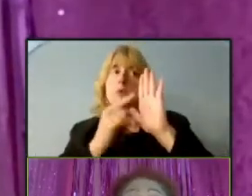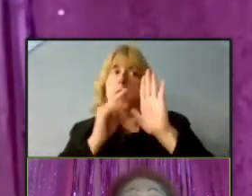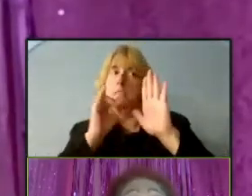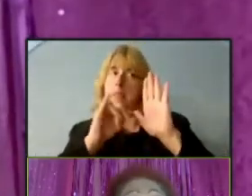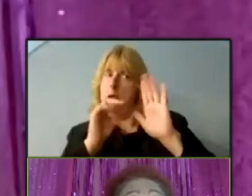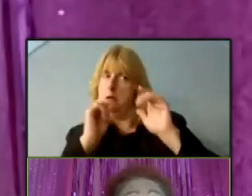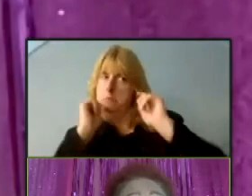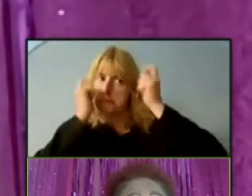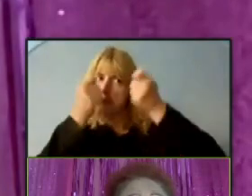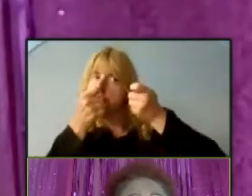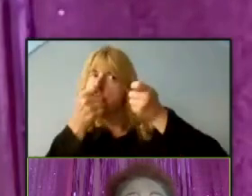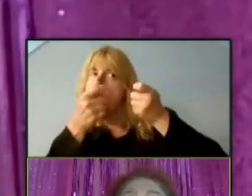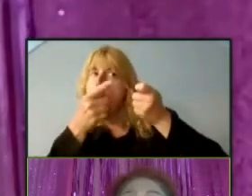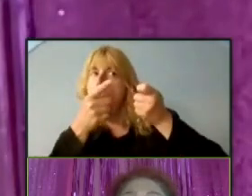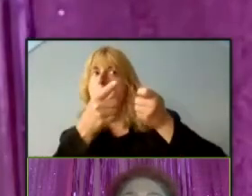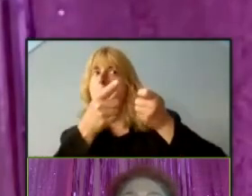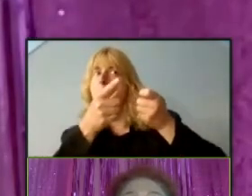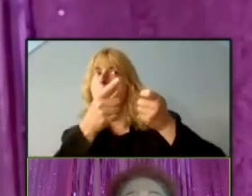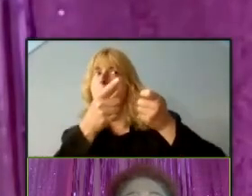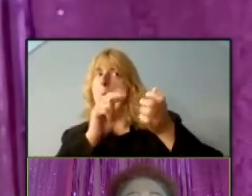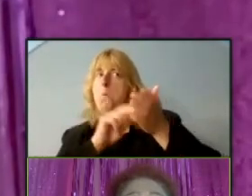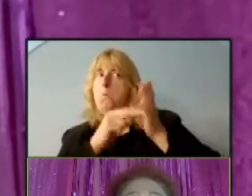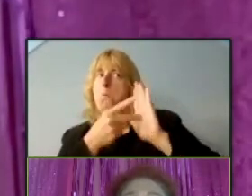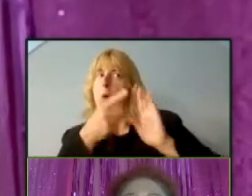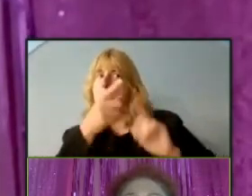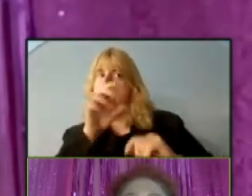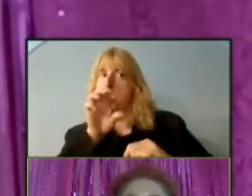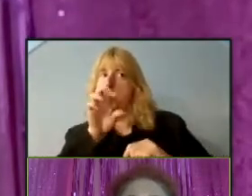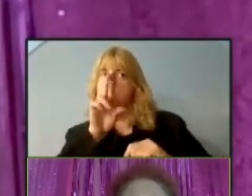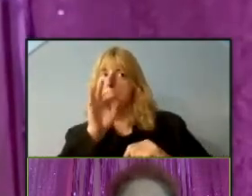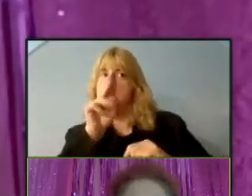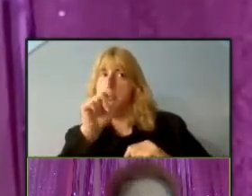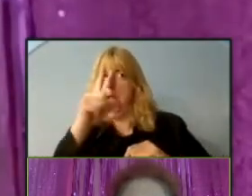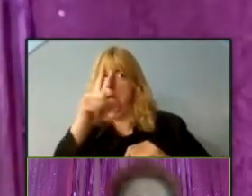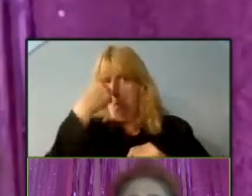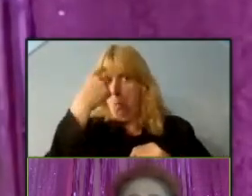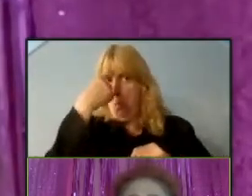be the identifying factor of being criminal and Black.